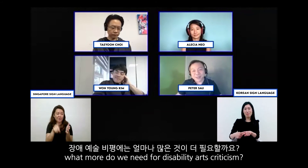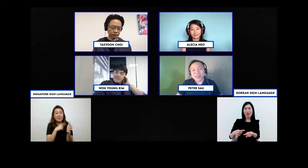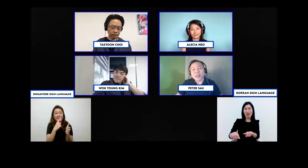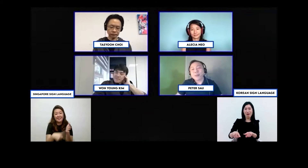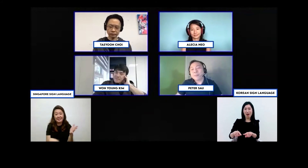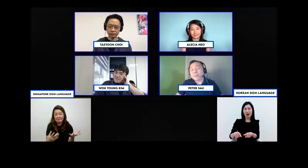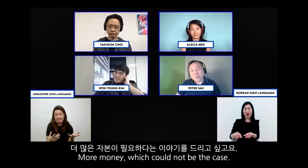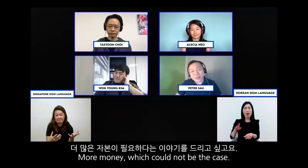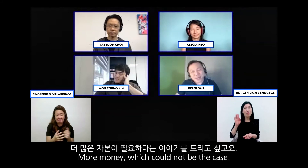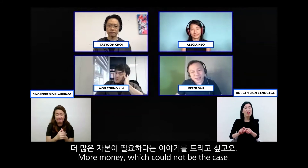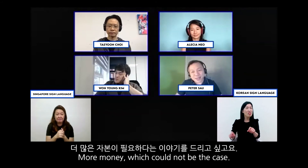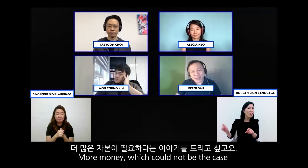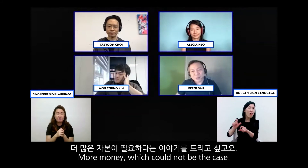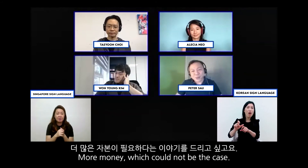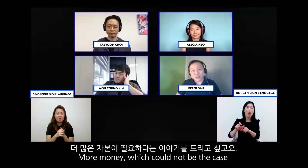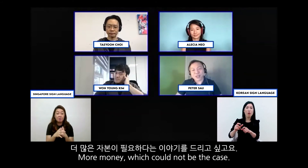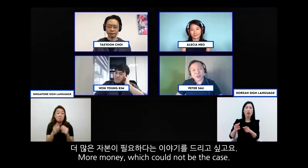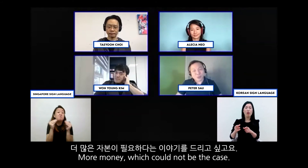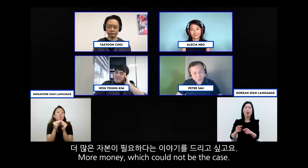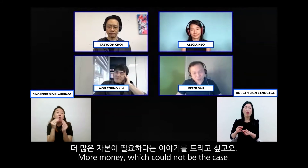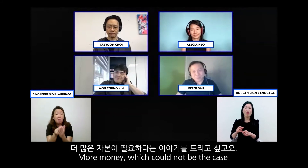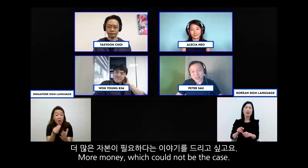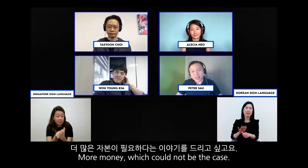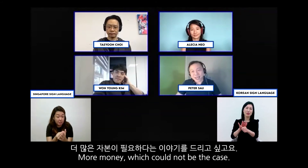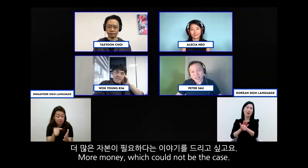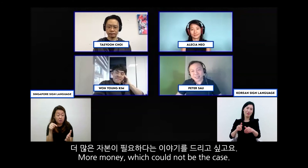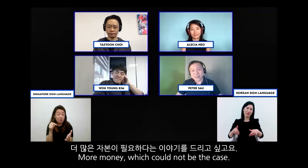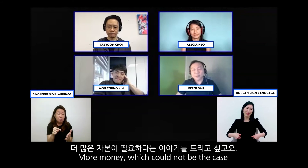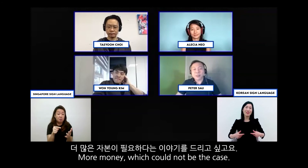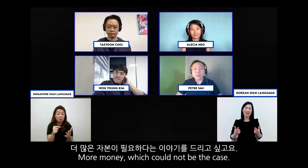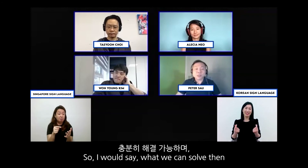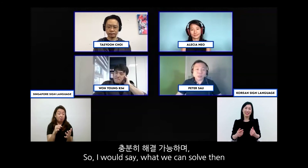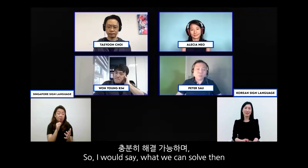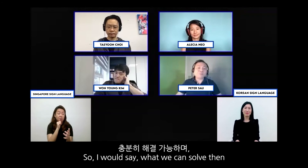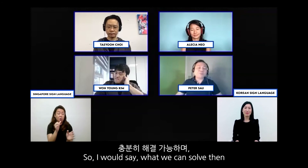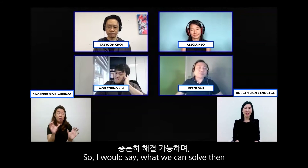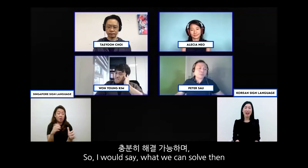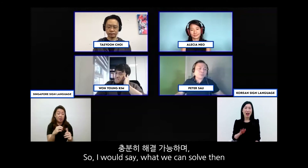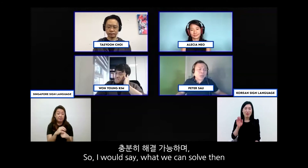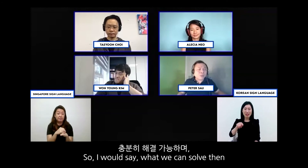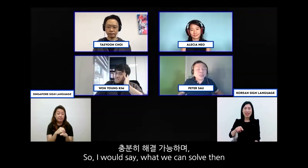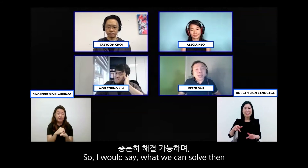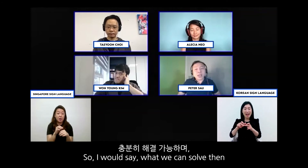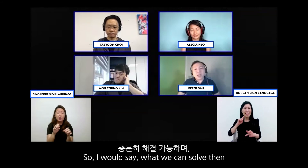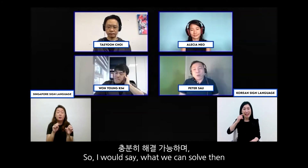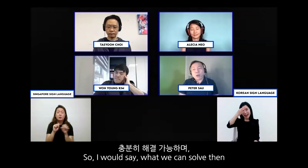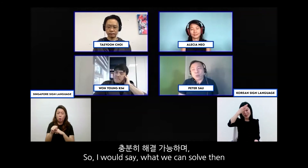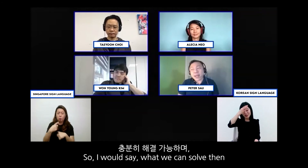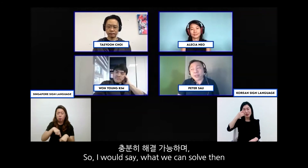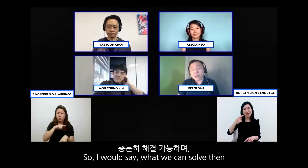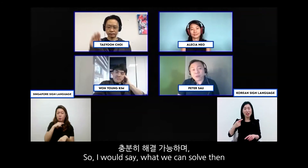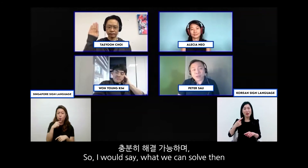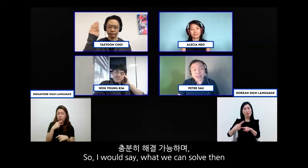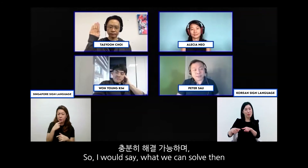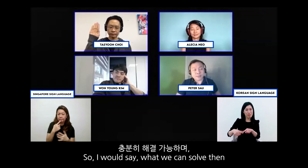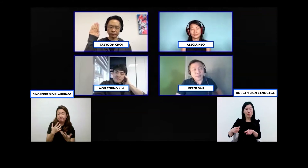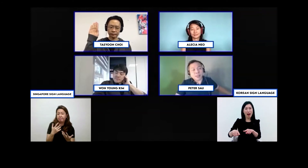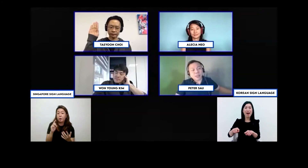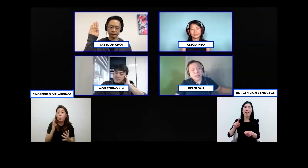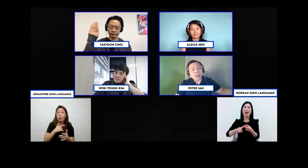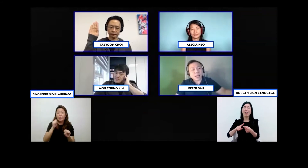criticism? More money, which could not be the case. So I would say what we can solve